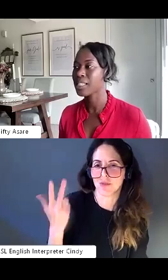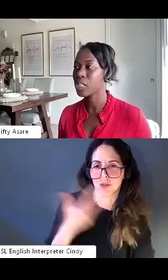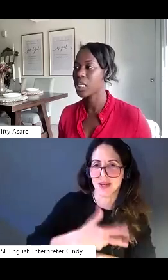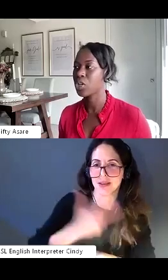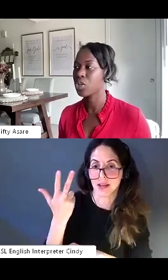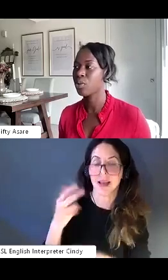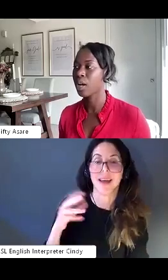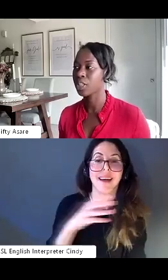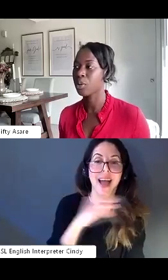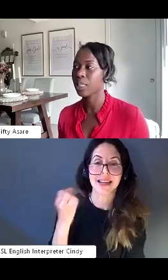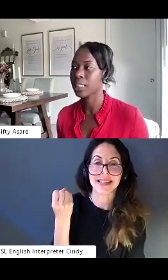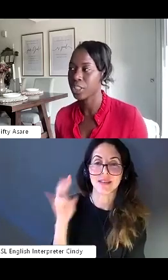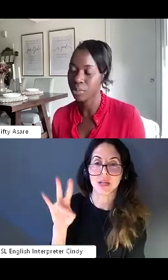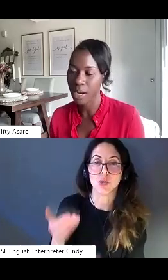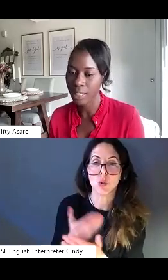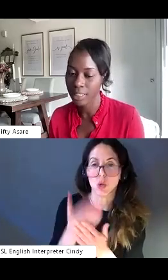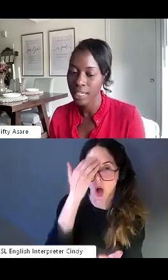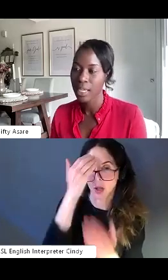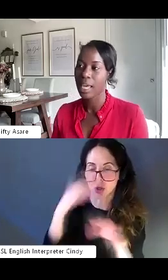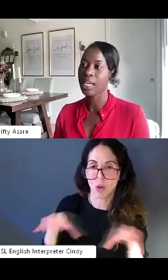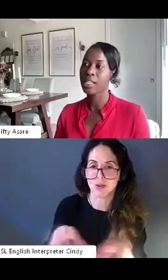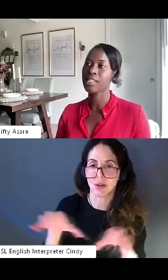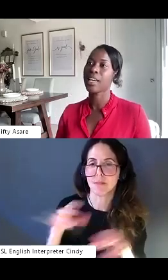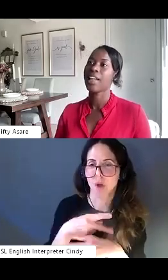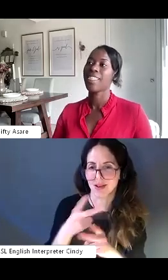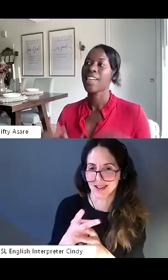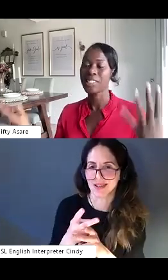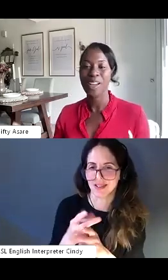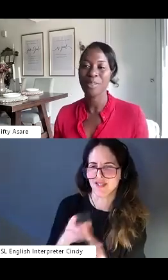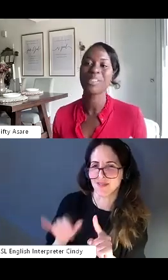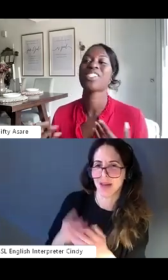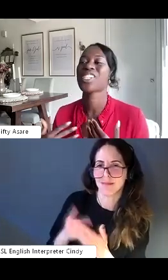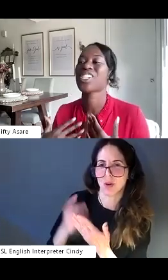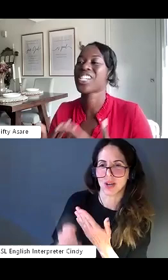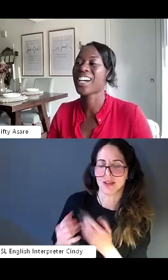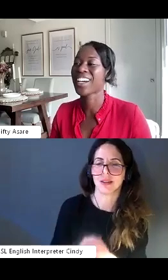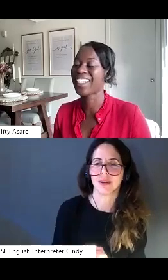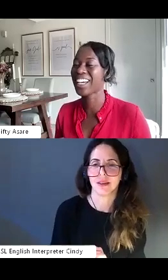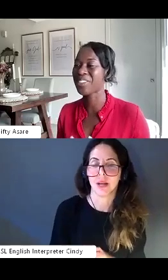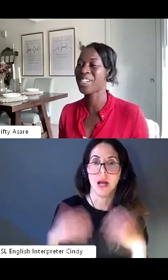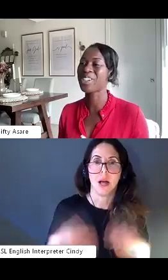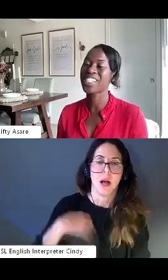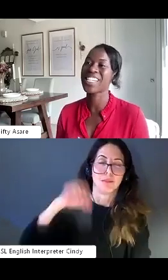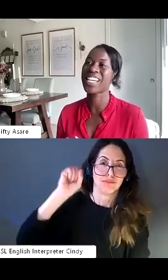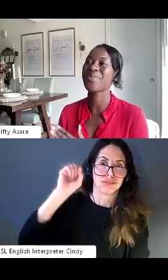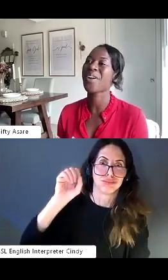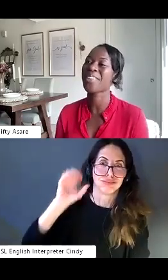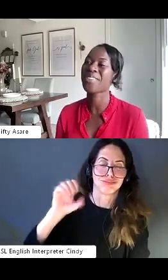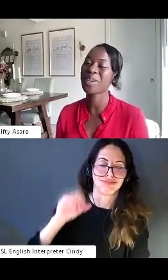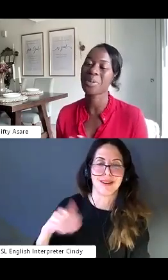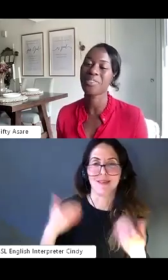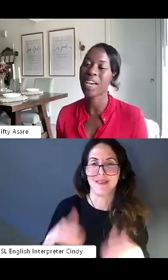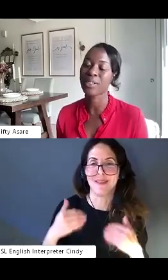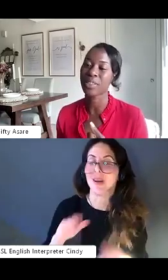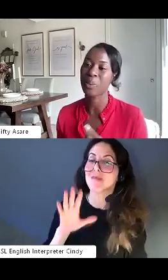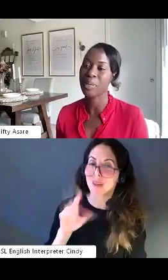well as 17 new knowledge mobilization products. And that's a lot for me to just share and kind of regurgitate, but all of it